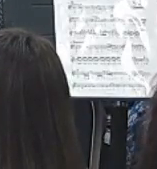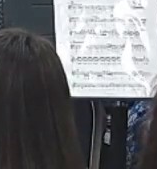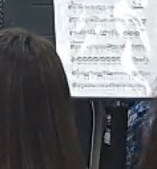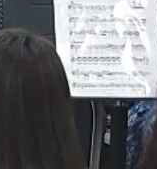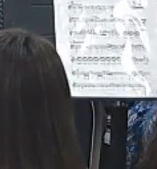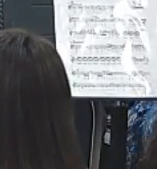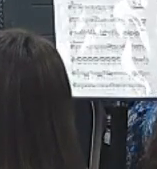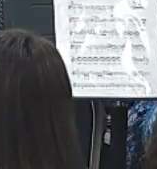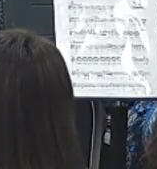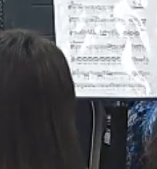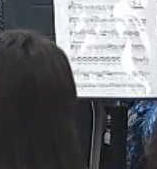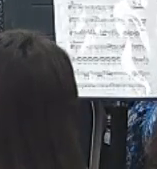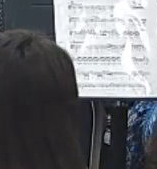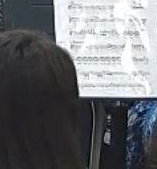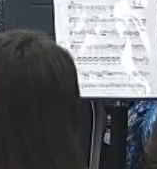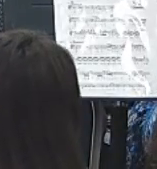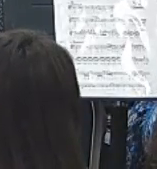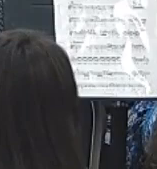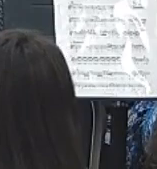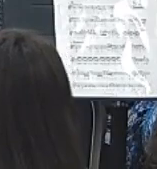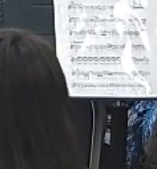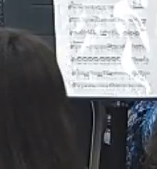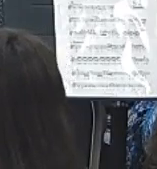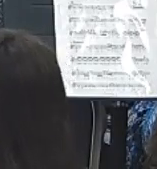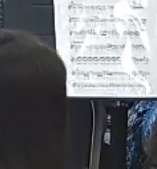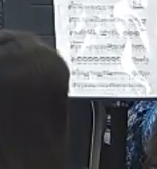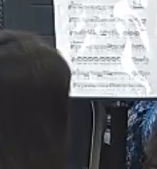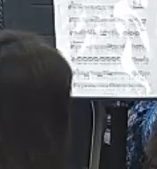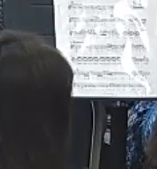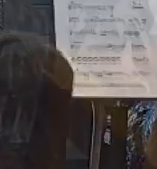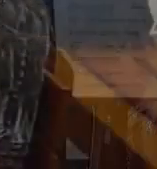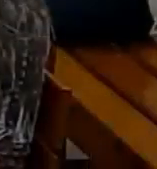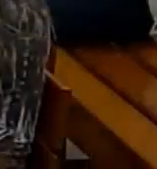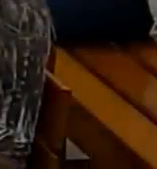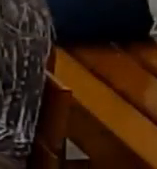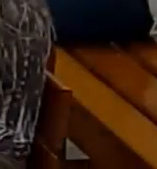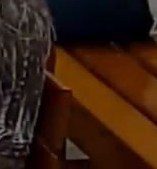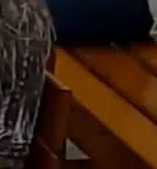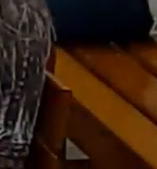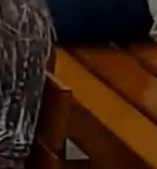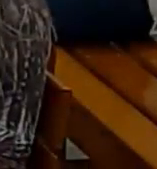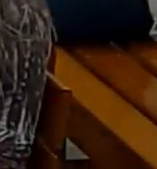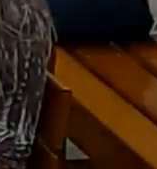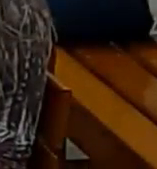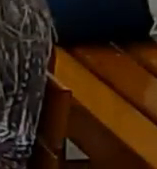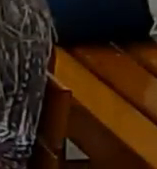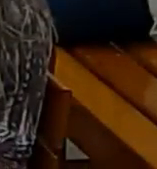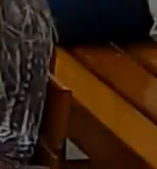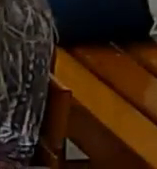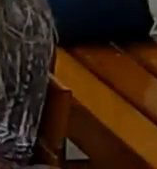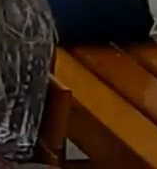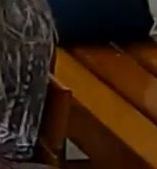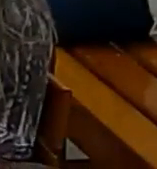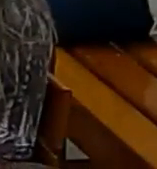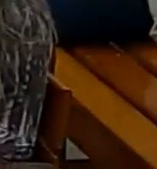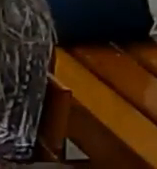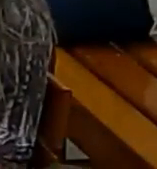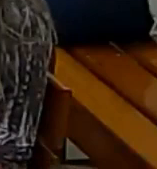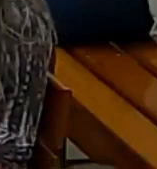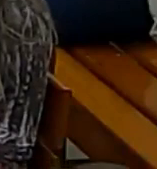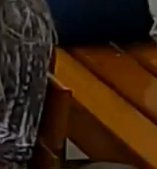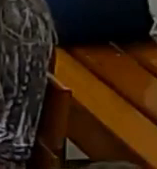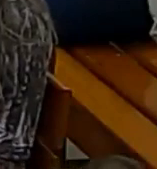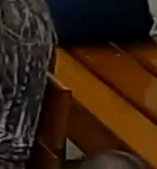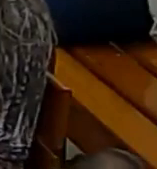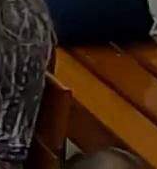the praise, and for washing our lives, Lord. In your presence, Lord. We can